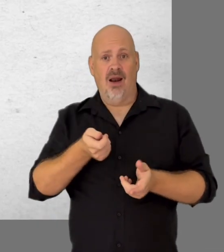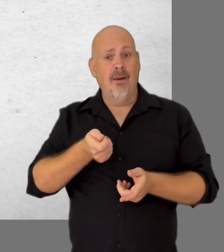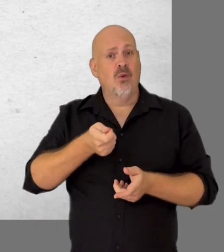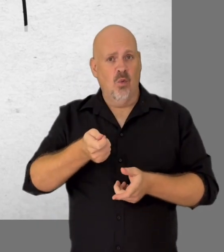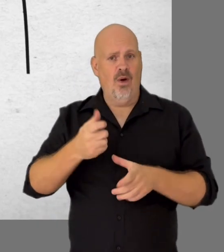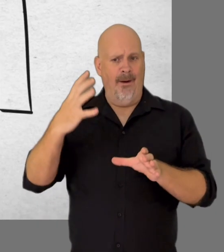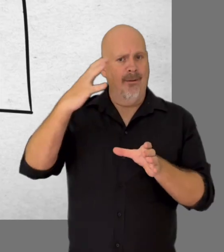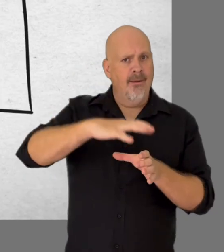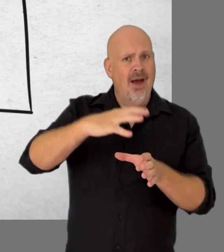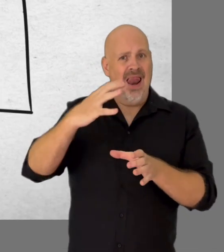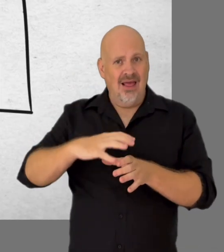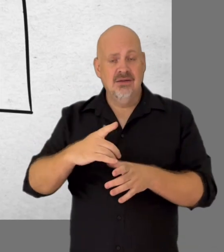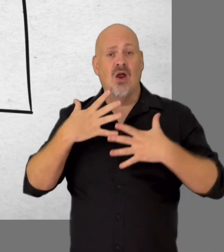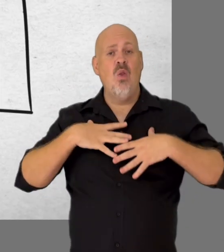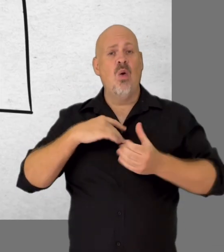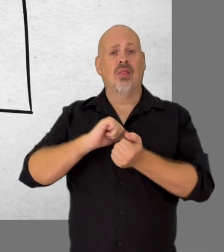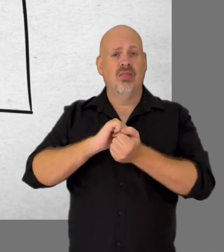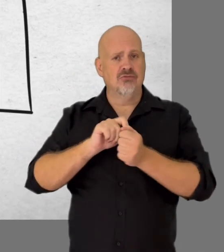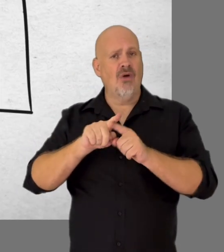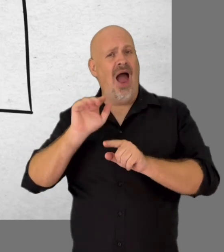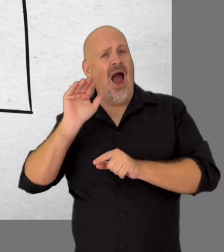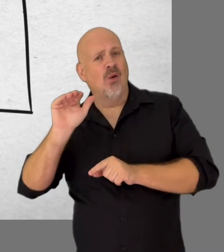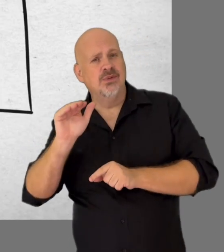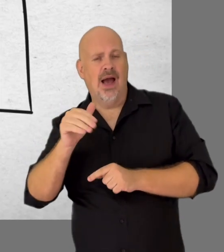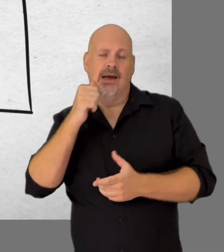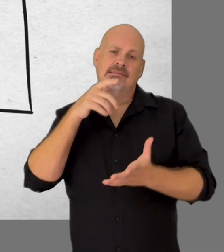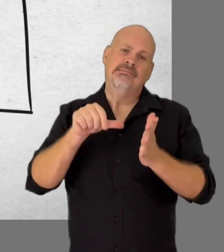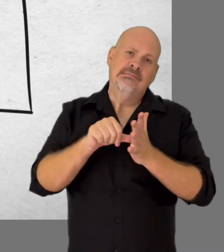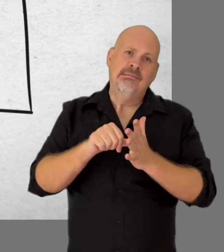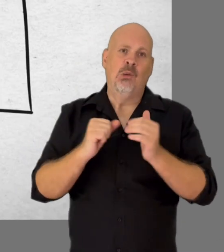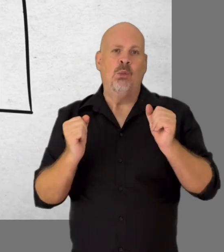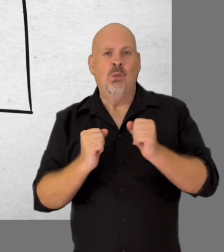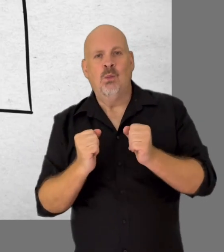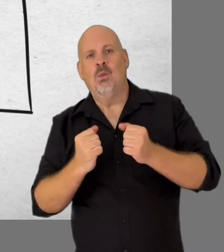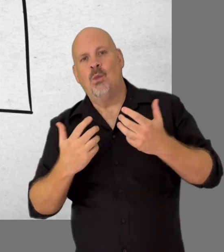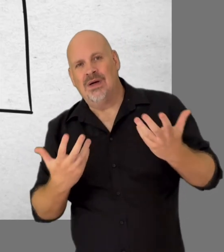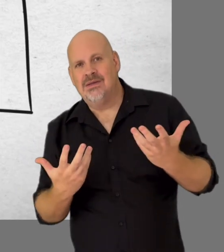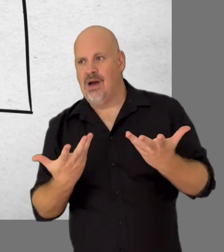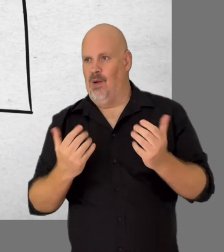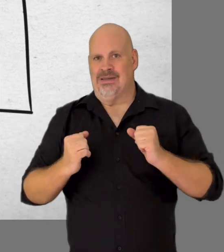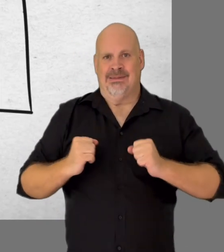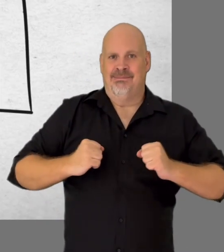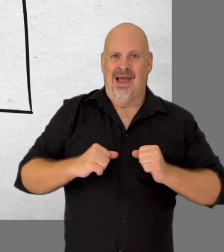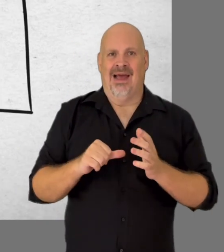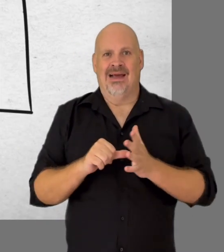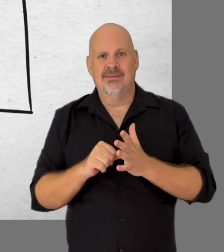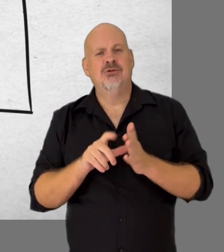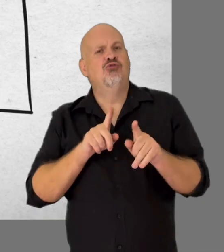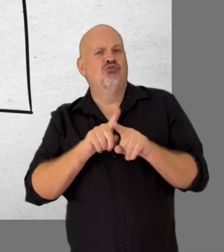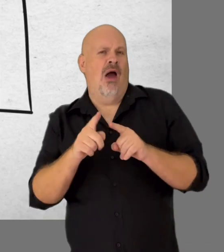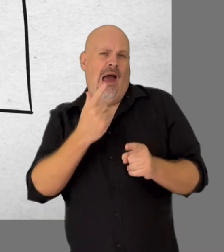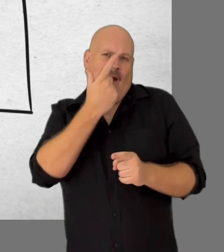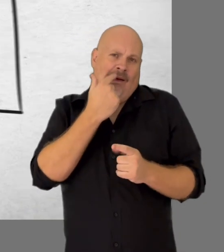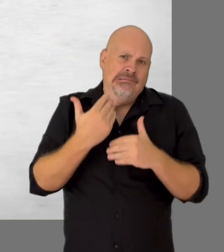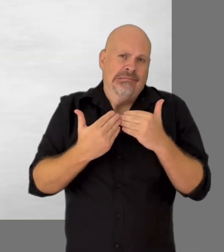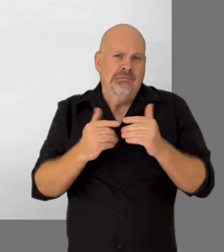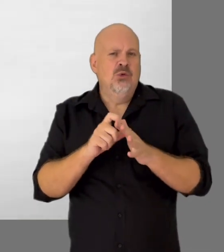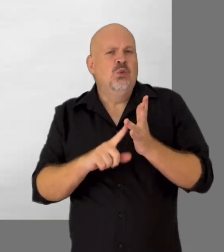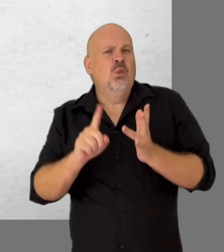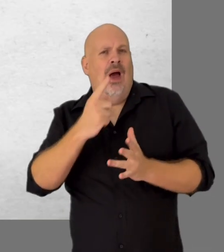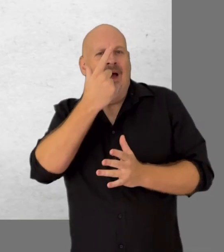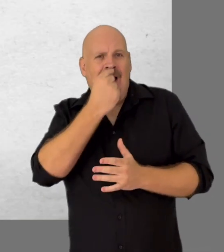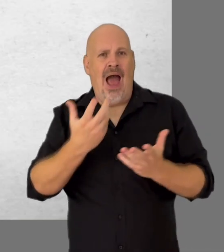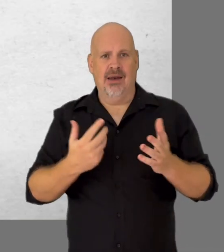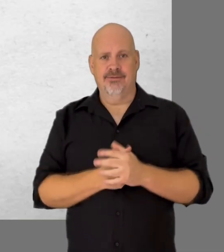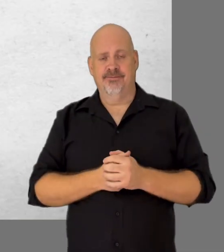or drying clothes outside. This is not always easy in winter or if you have limited space, but do what you can.